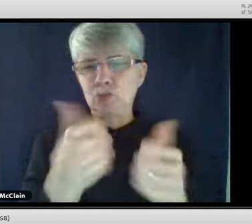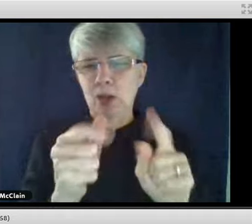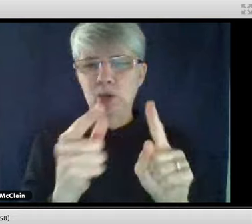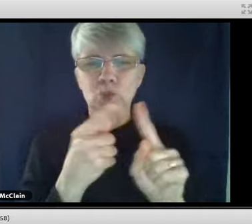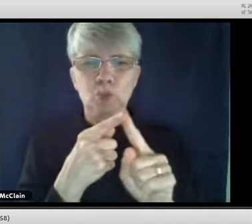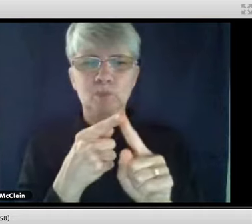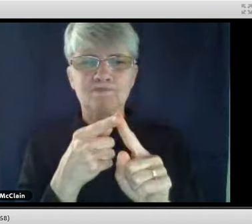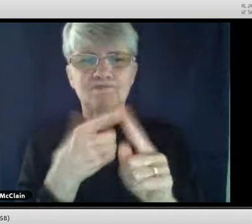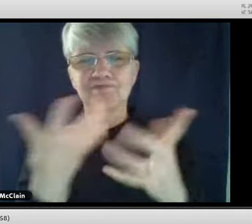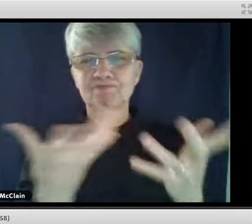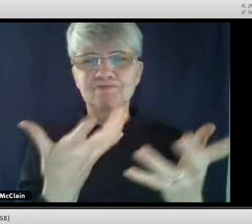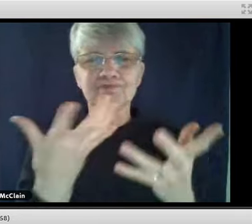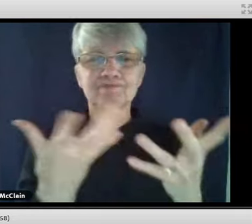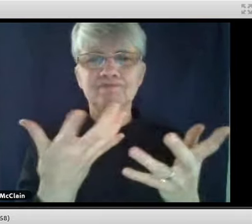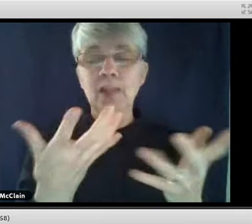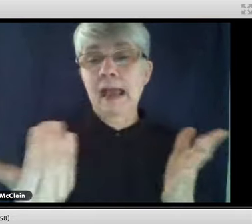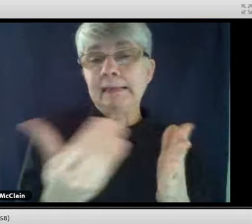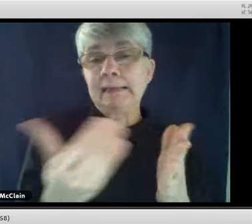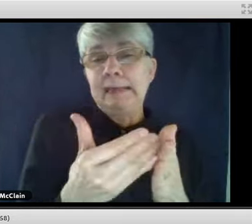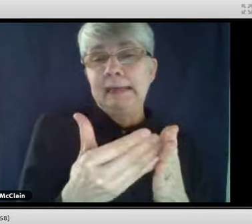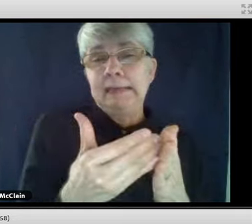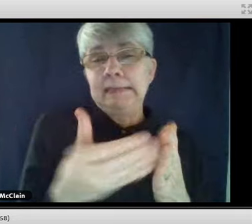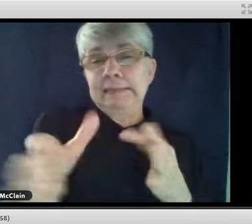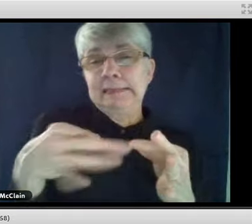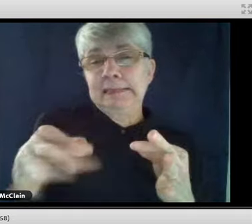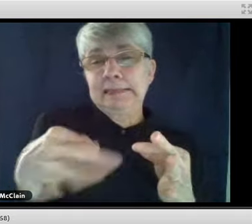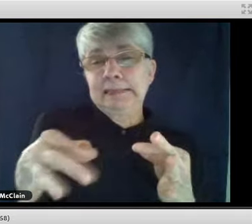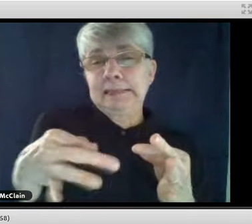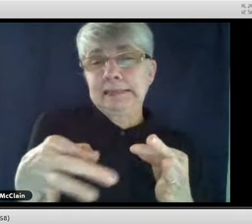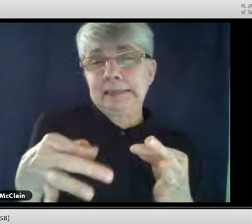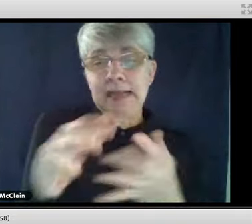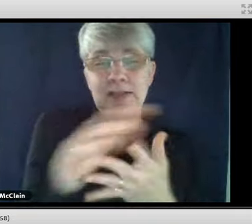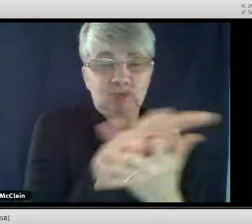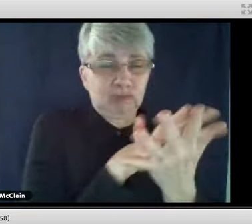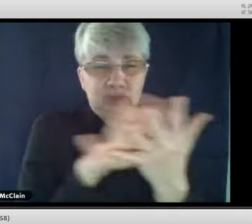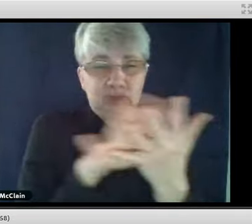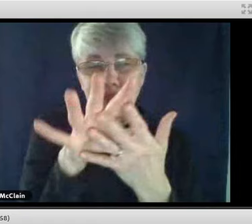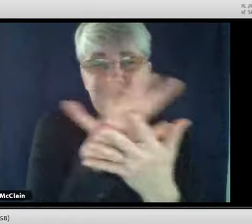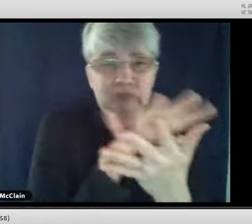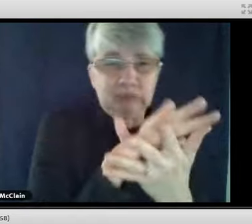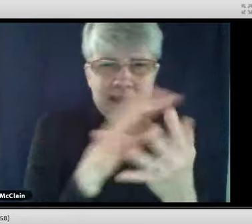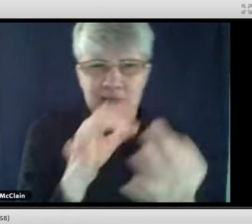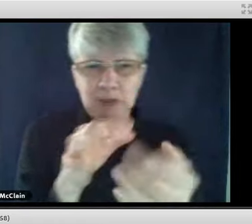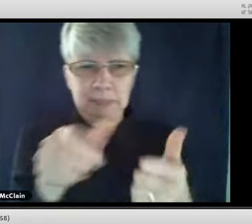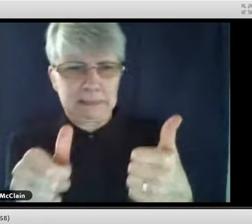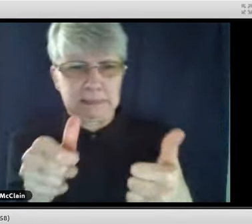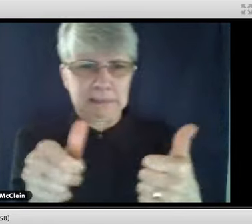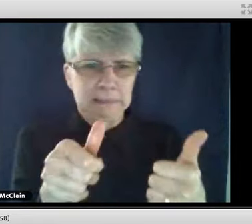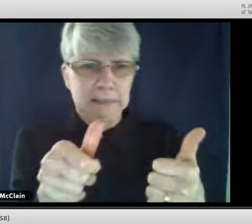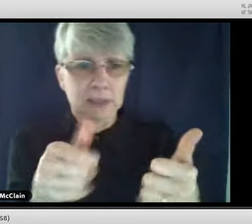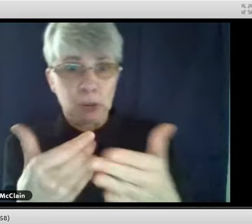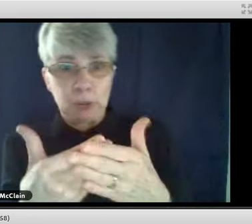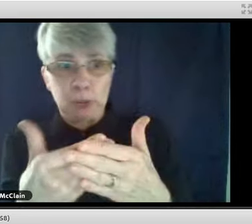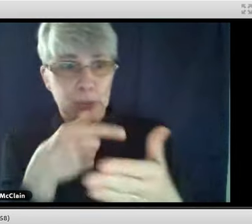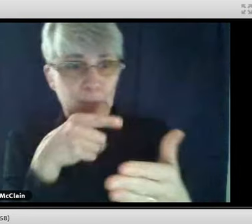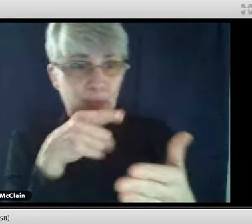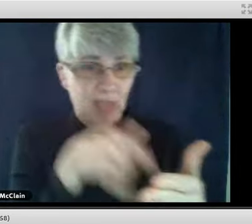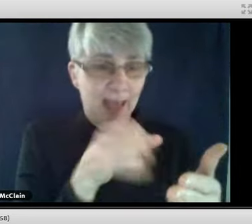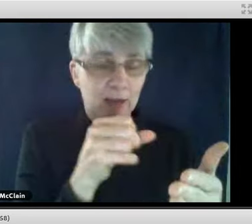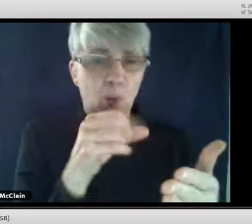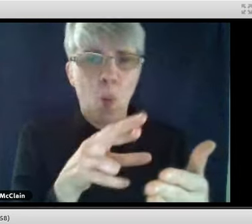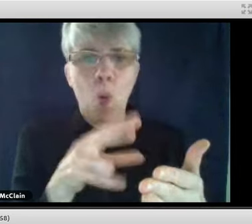to, once again, kind of go through that kind of messy process of determining whether something is a new work or just